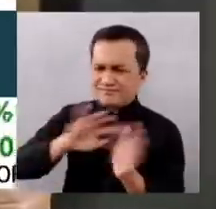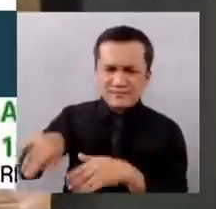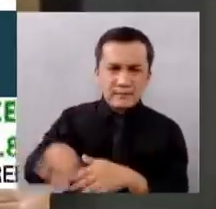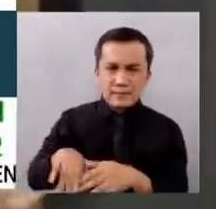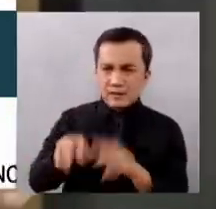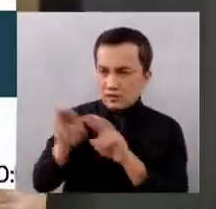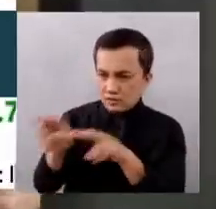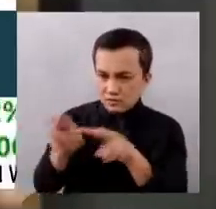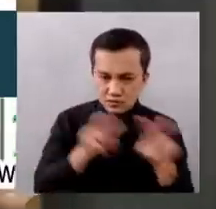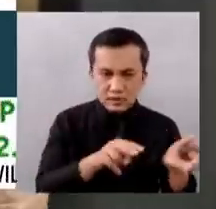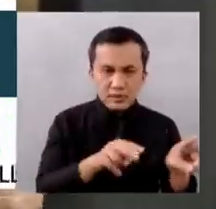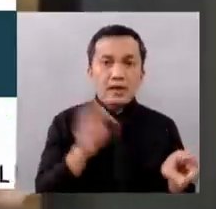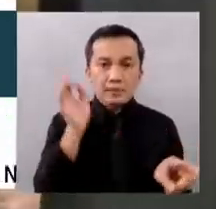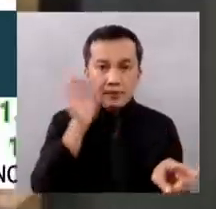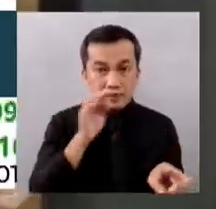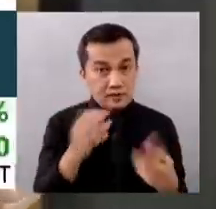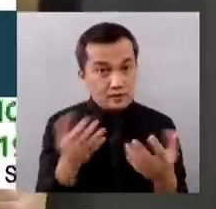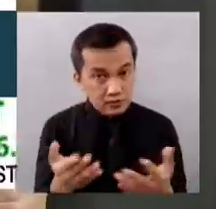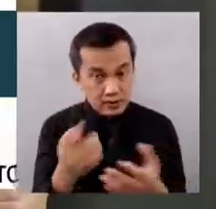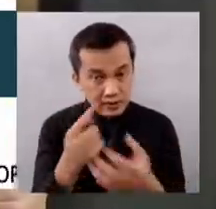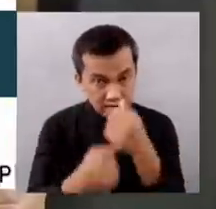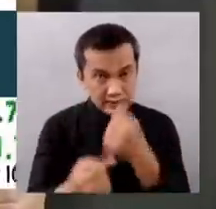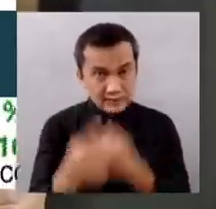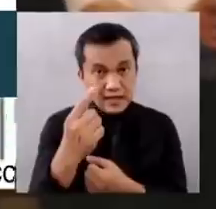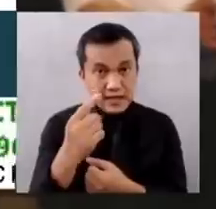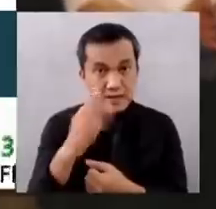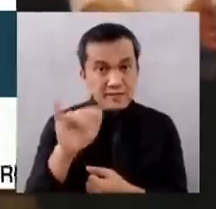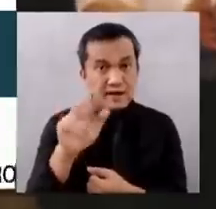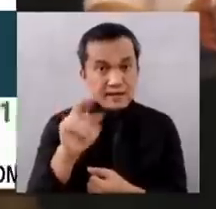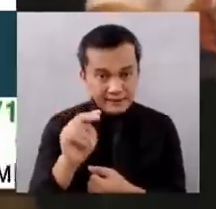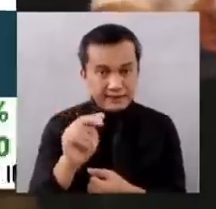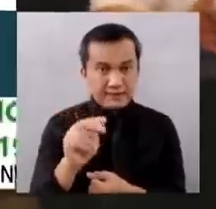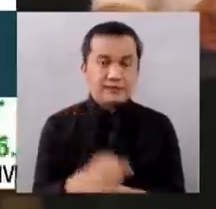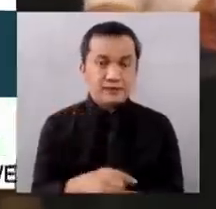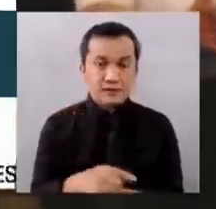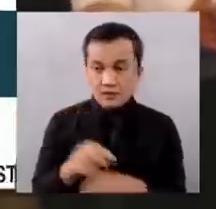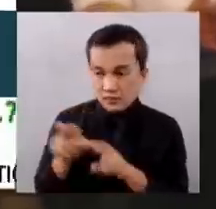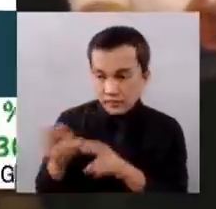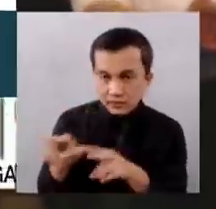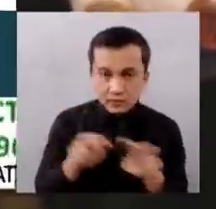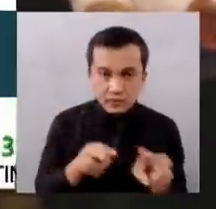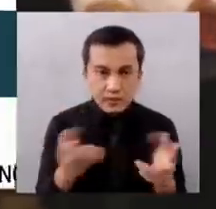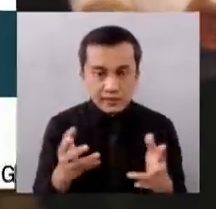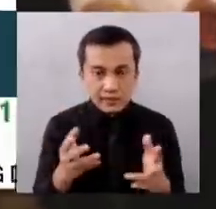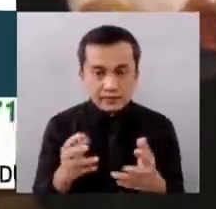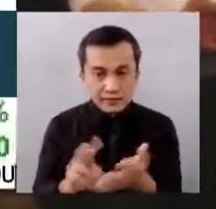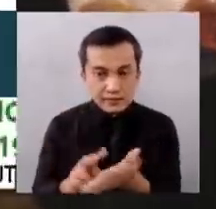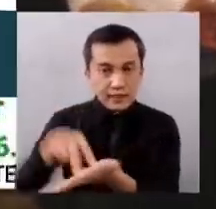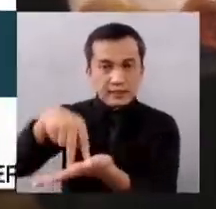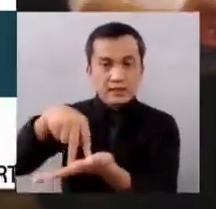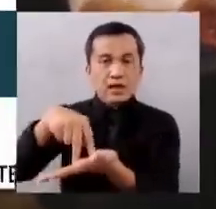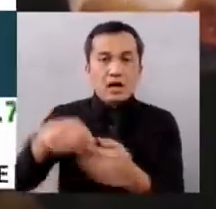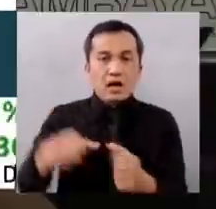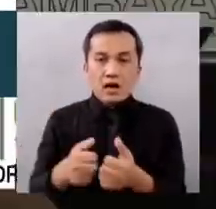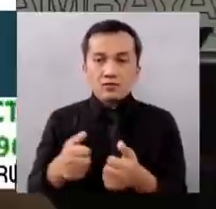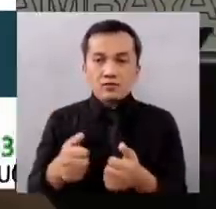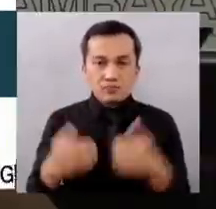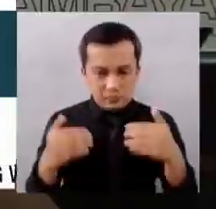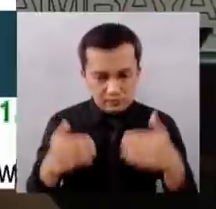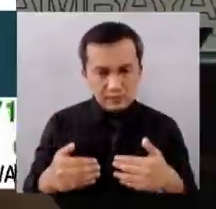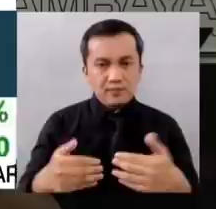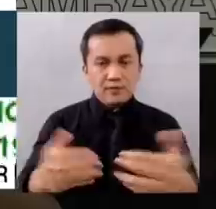as Filipinos, kaya nga isang bayan. So we look at them as where they stand and how do we bring and move forward the Philippines